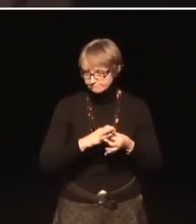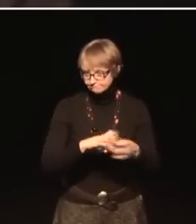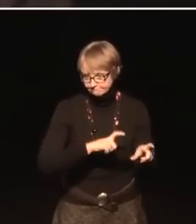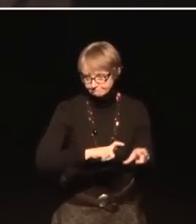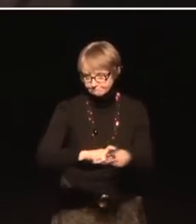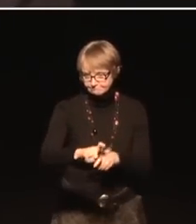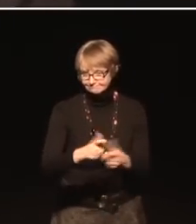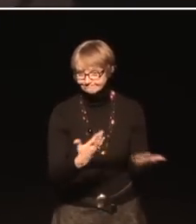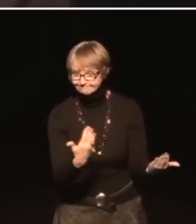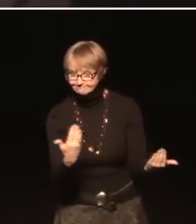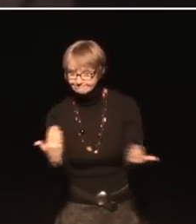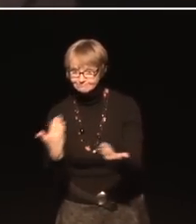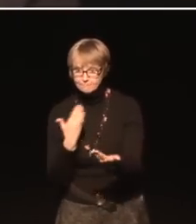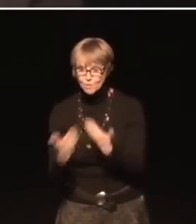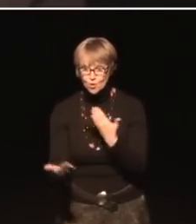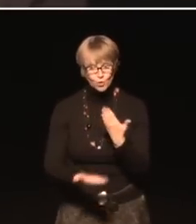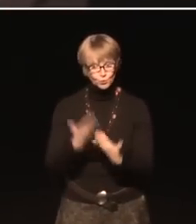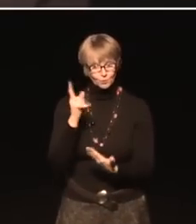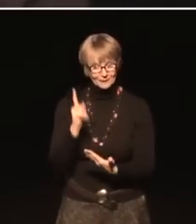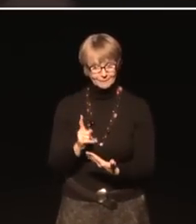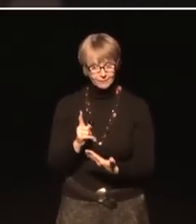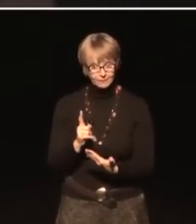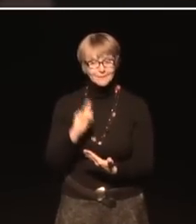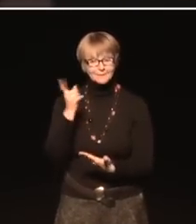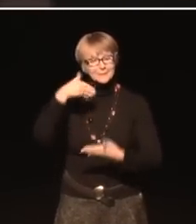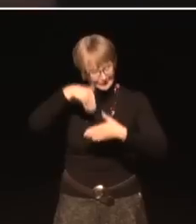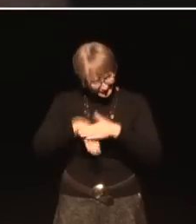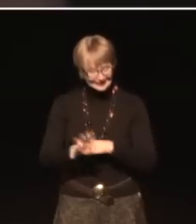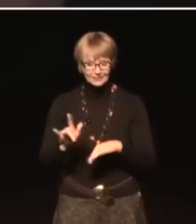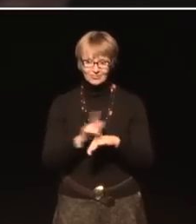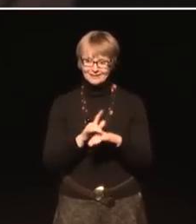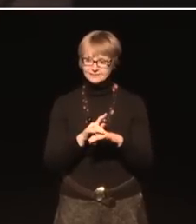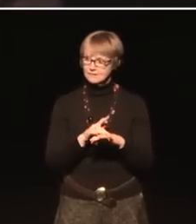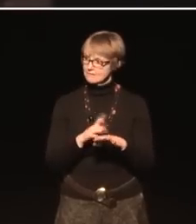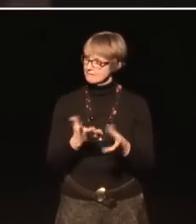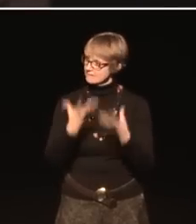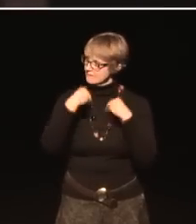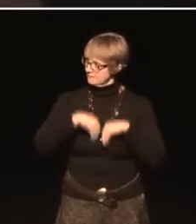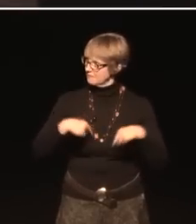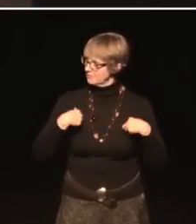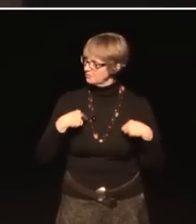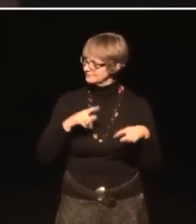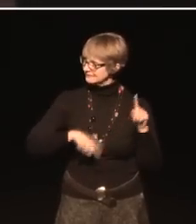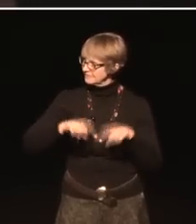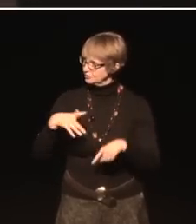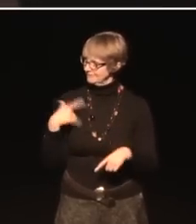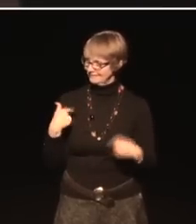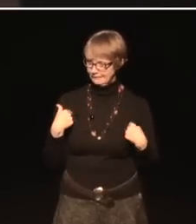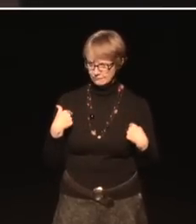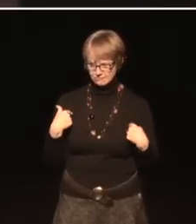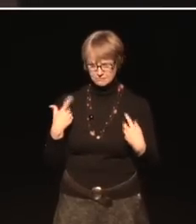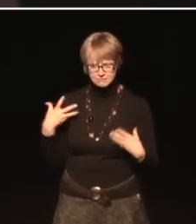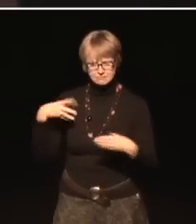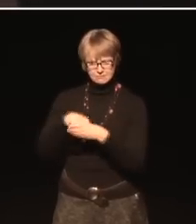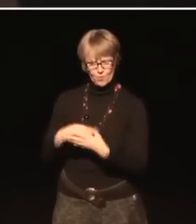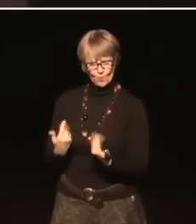into the buildings. When they come into the buildings, they'll see a diverse atmosphere and consider it as somewhere that they might be welcome to work